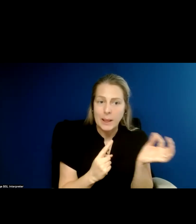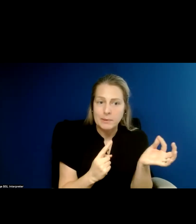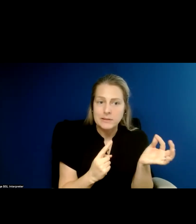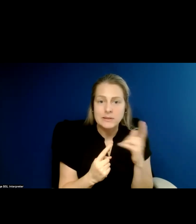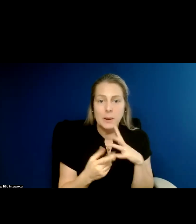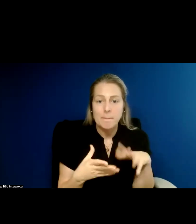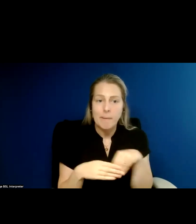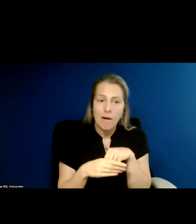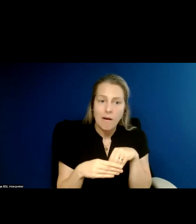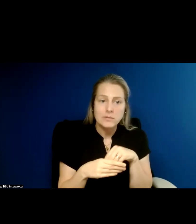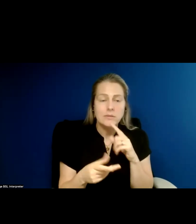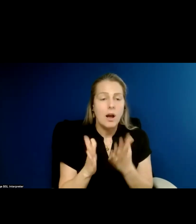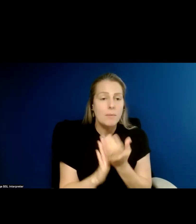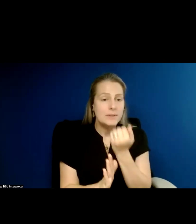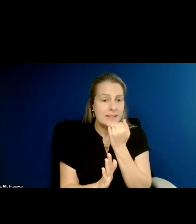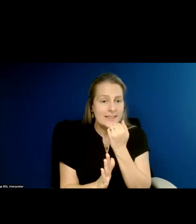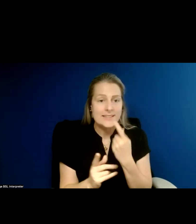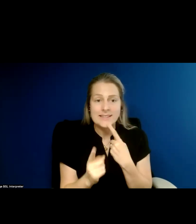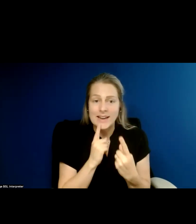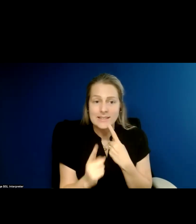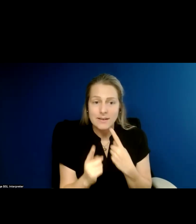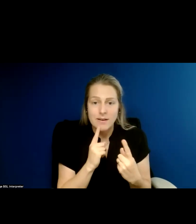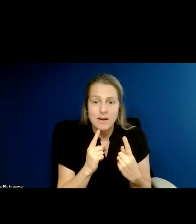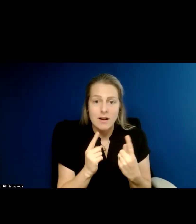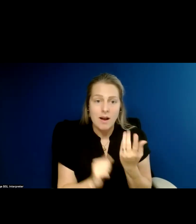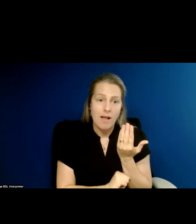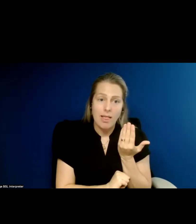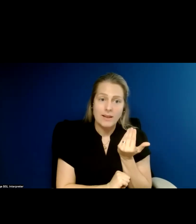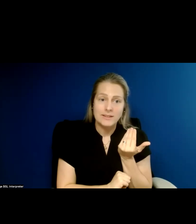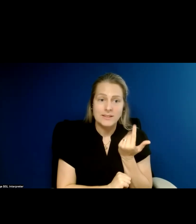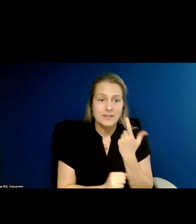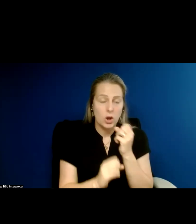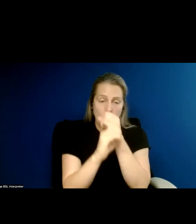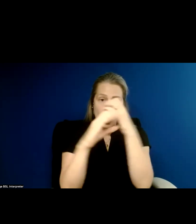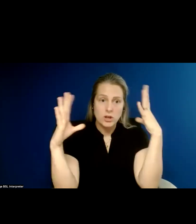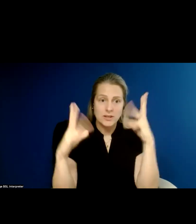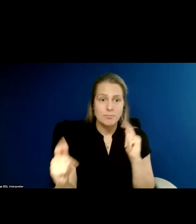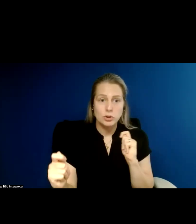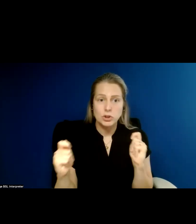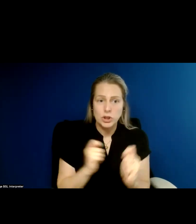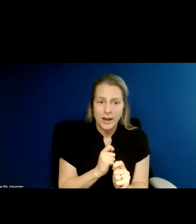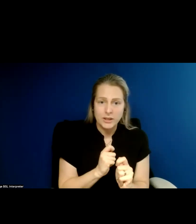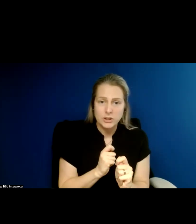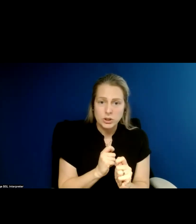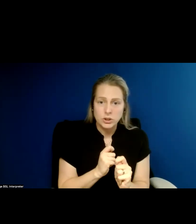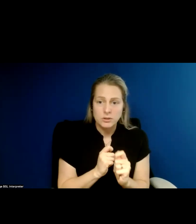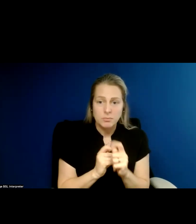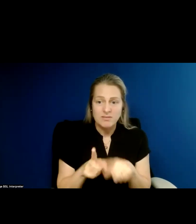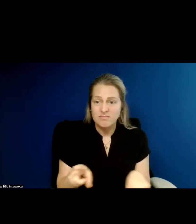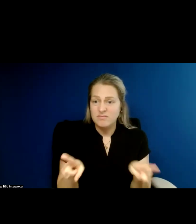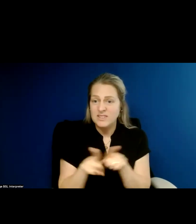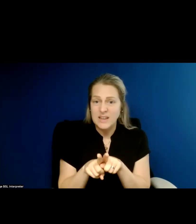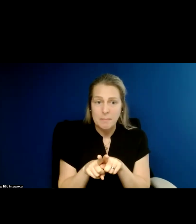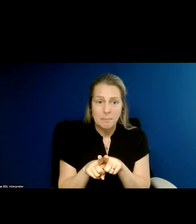of the data and the latest conceptual changes that we made. But at the same time, my colleagues,